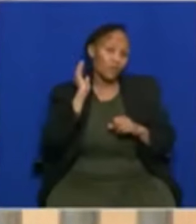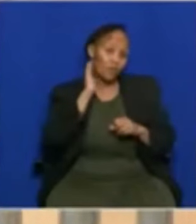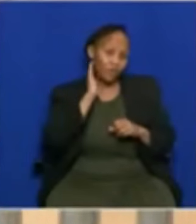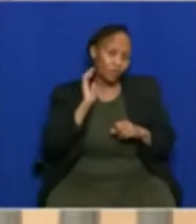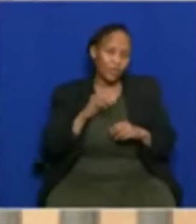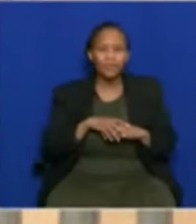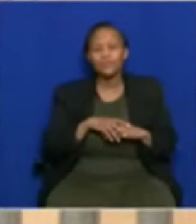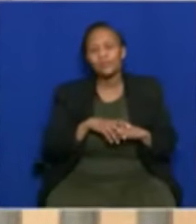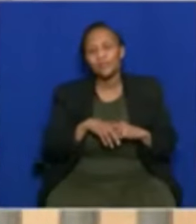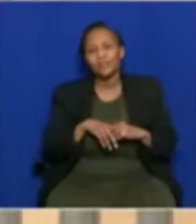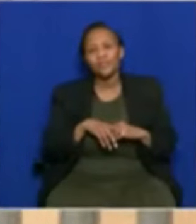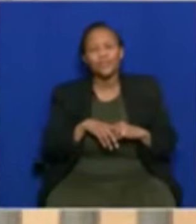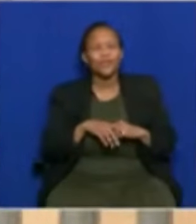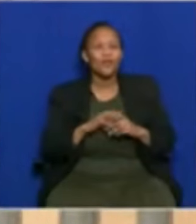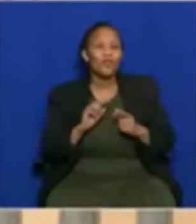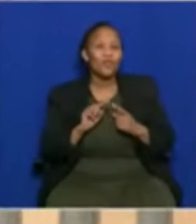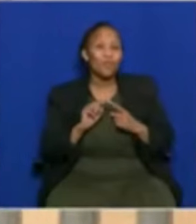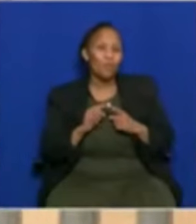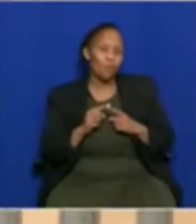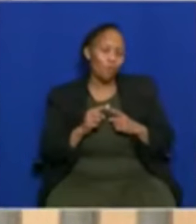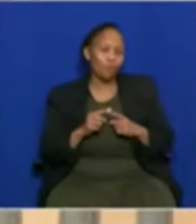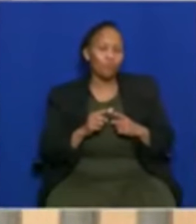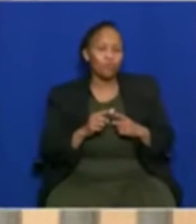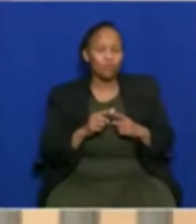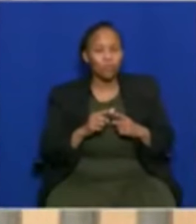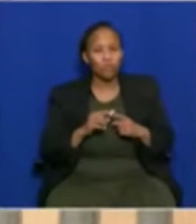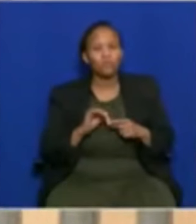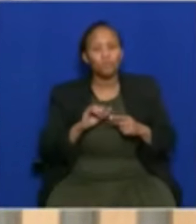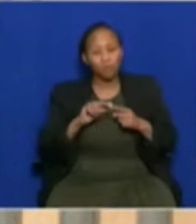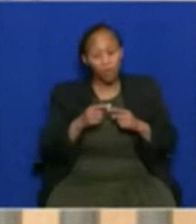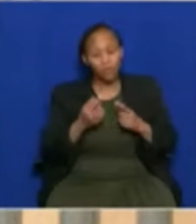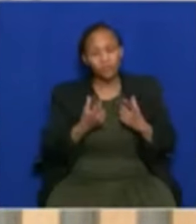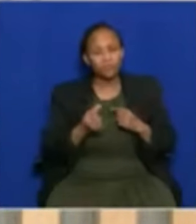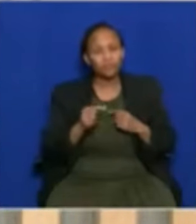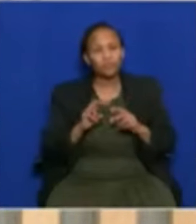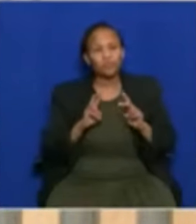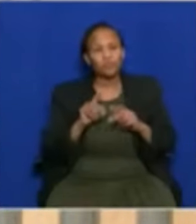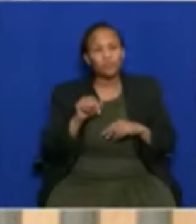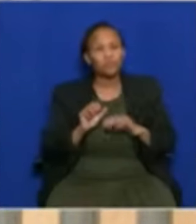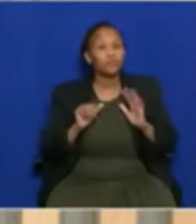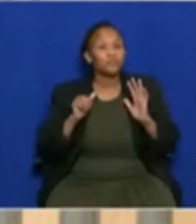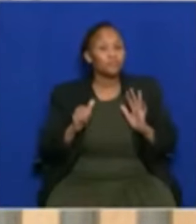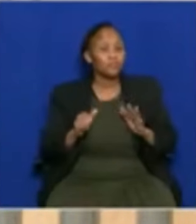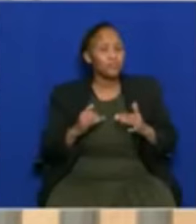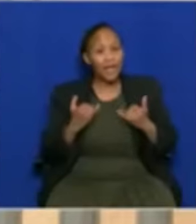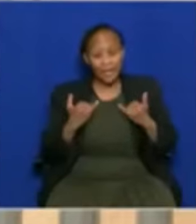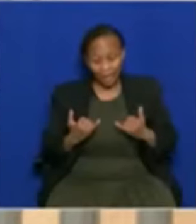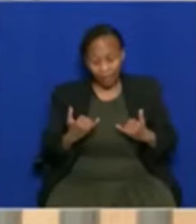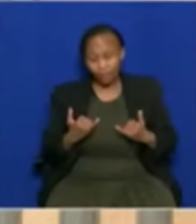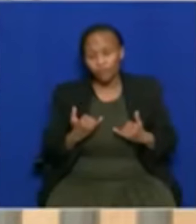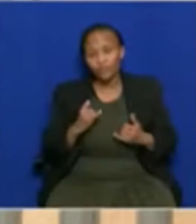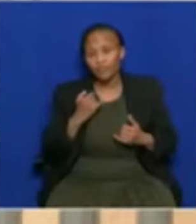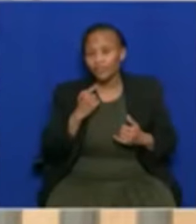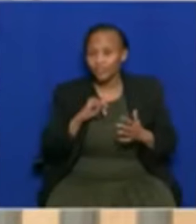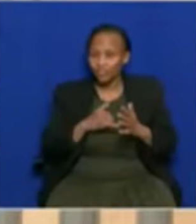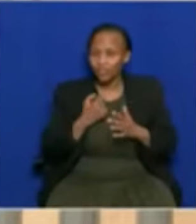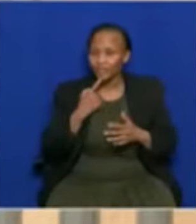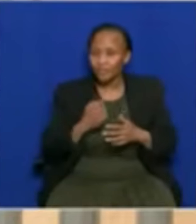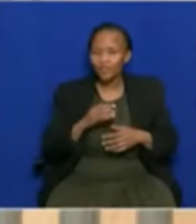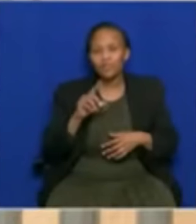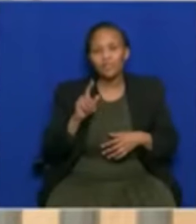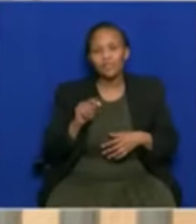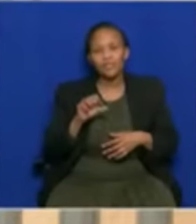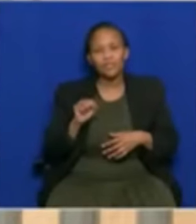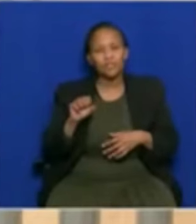it undermines the point you make at 12.6, precisely what you've just said. You say TSS is a very secretive